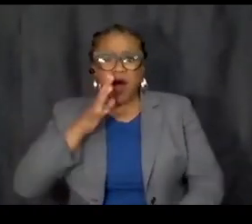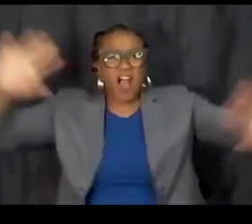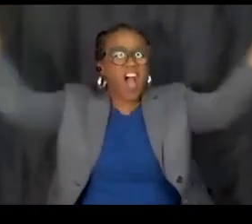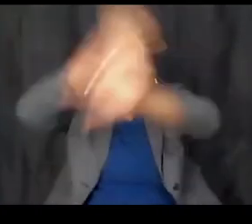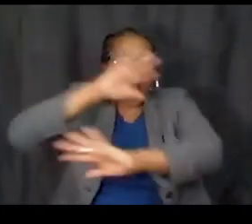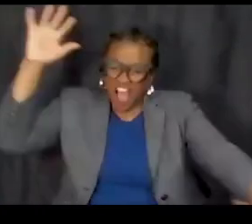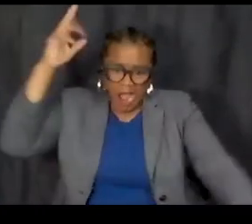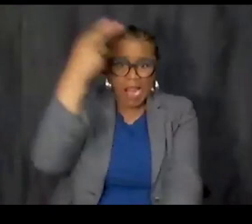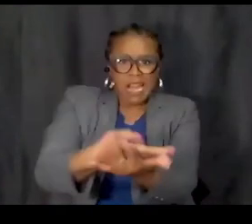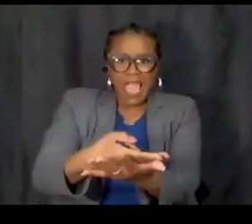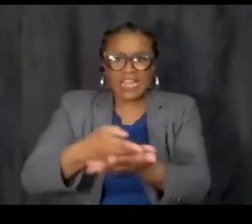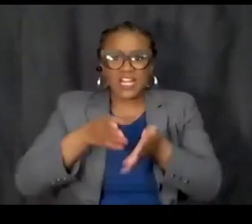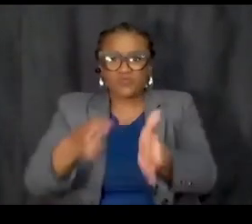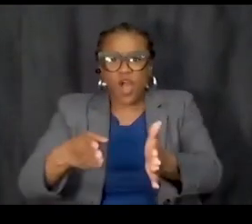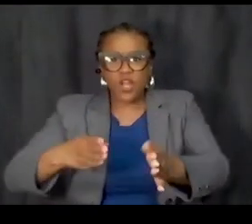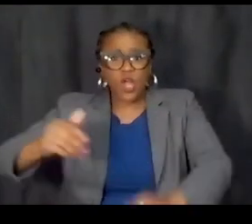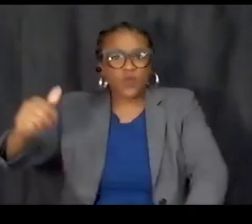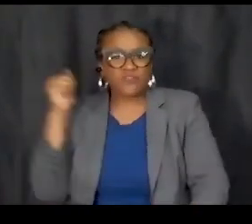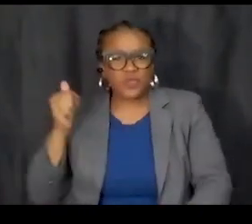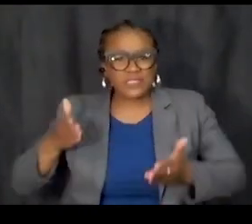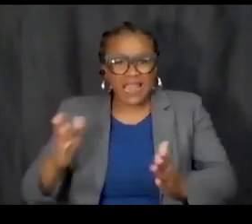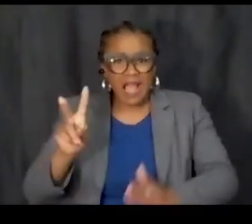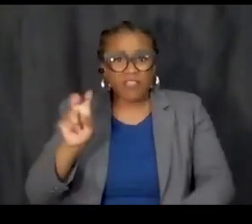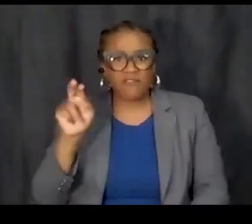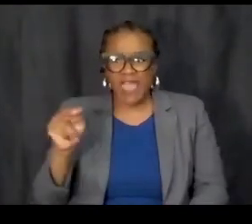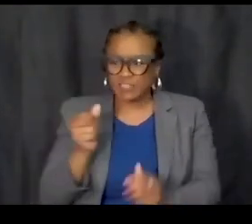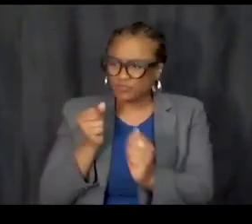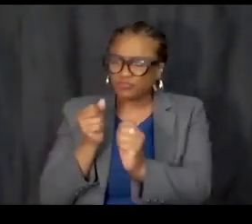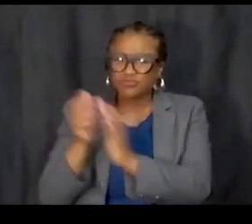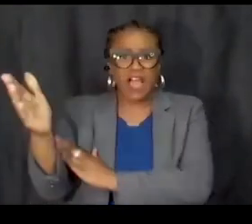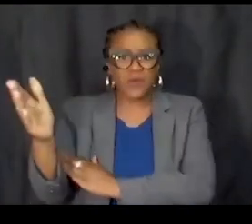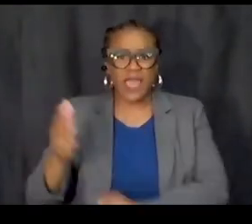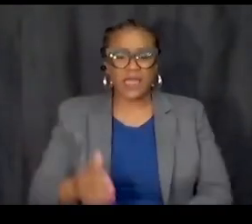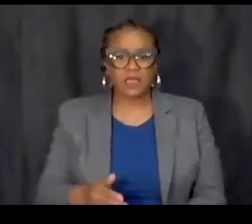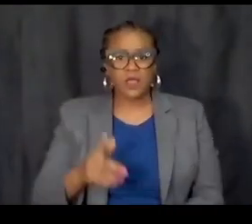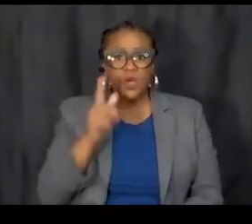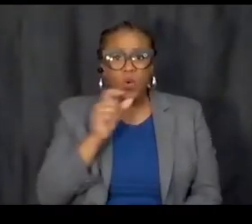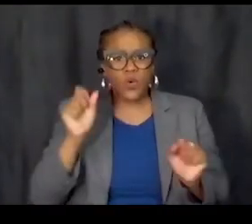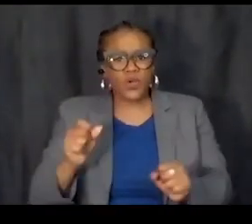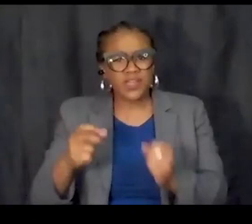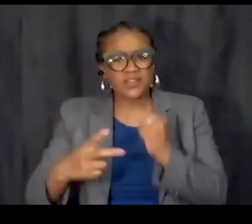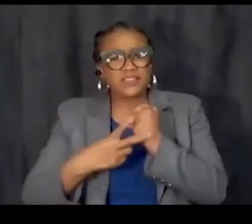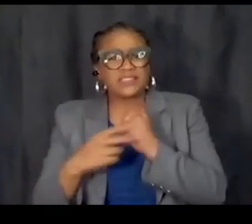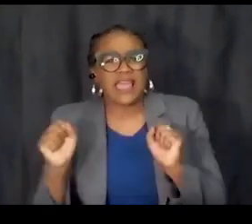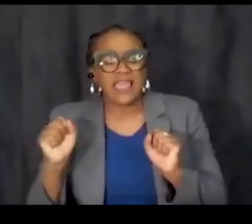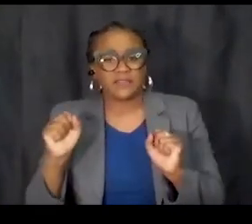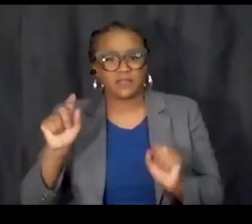the road and refused to let the van drive away. Who could have saved Tyrone?